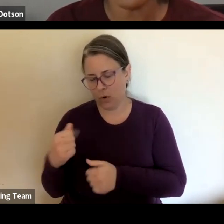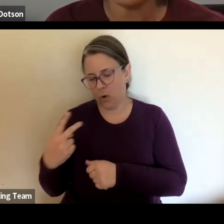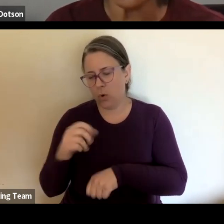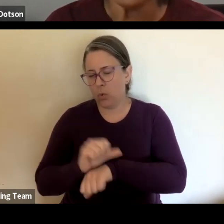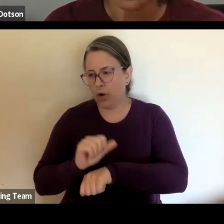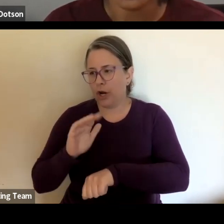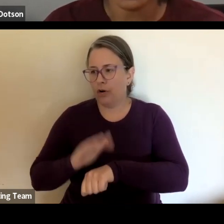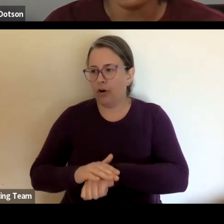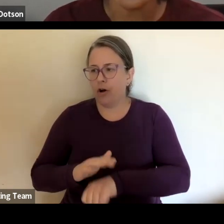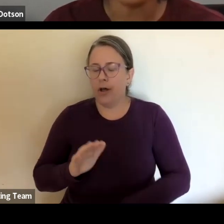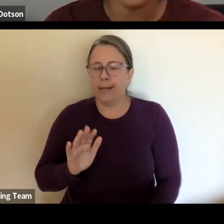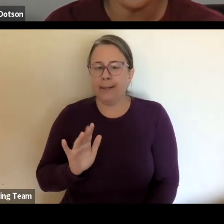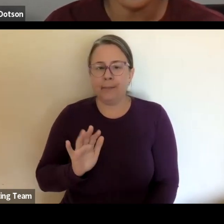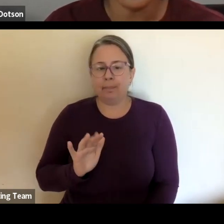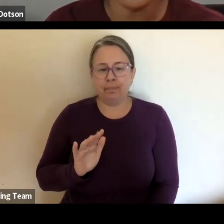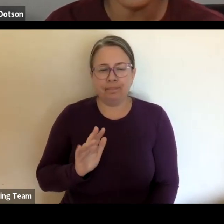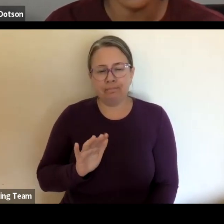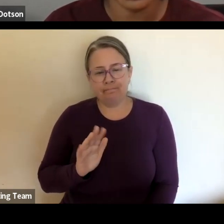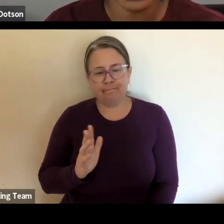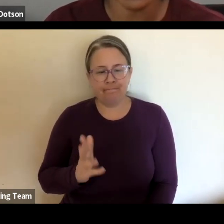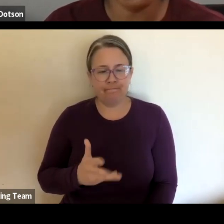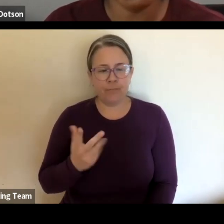understand more about the effect of white matter